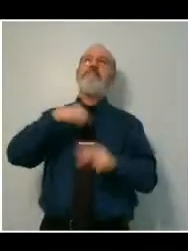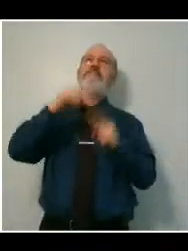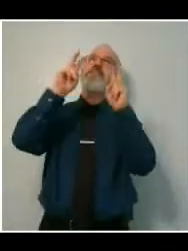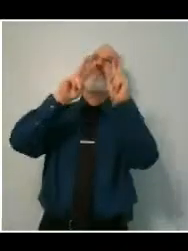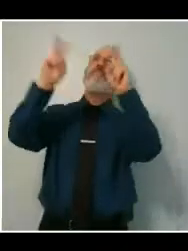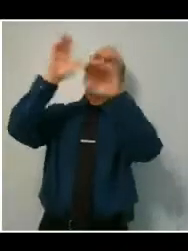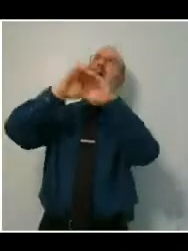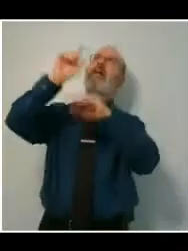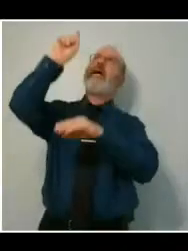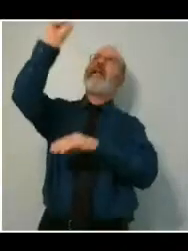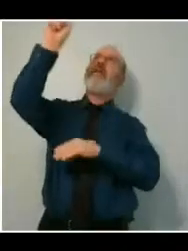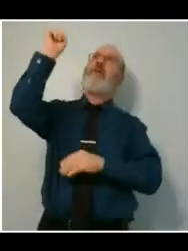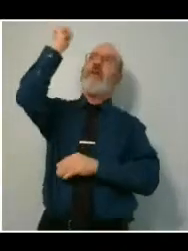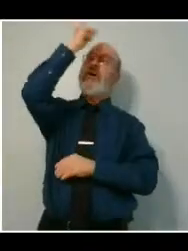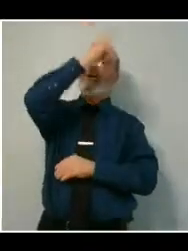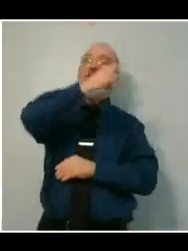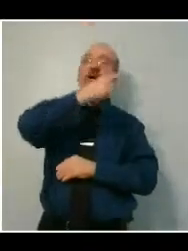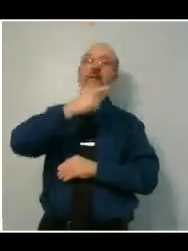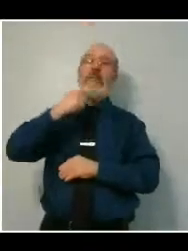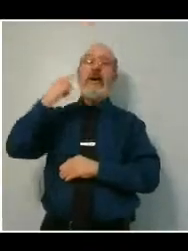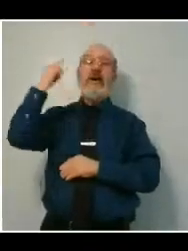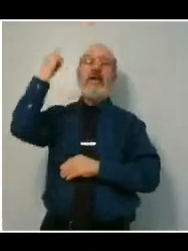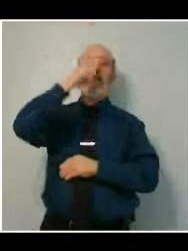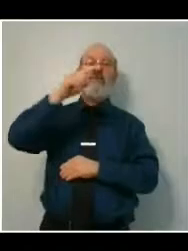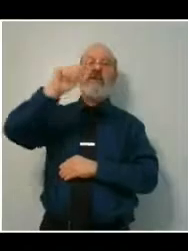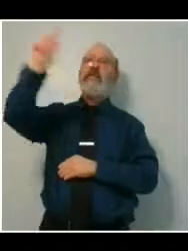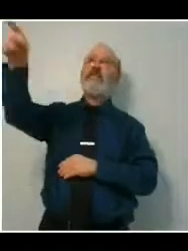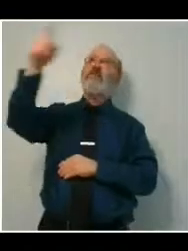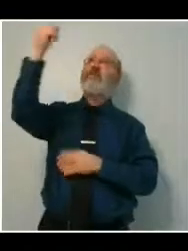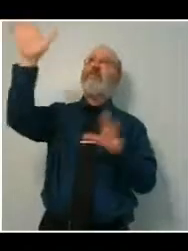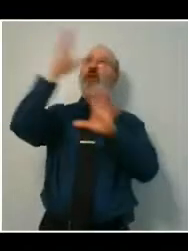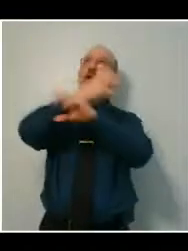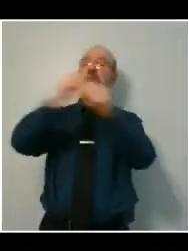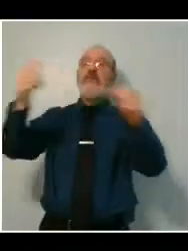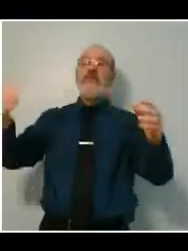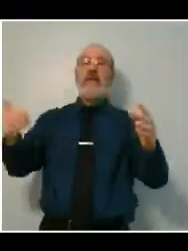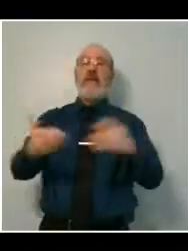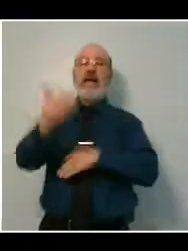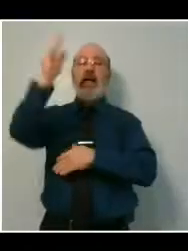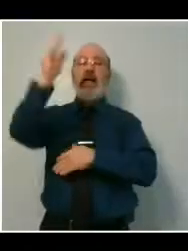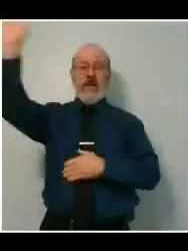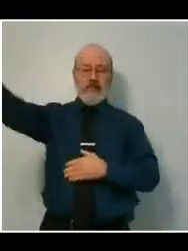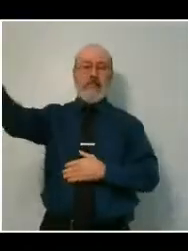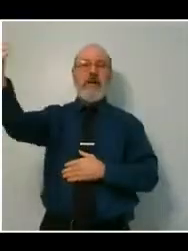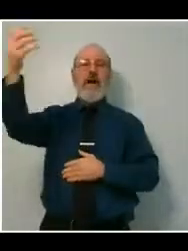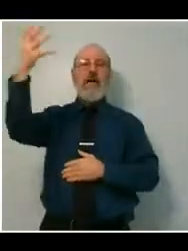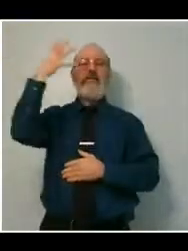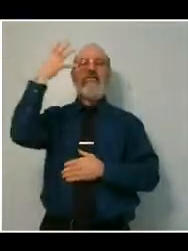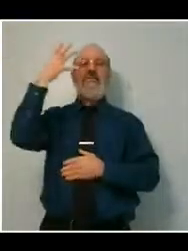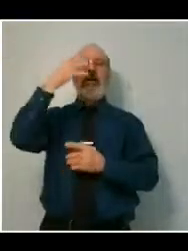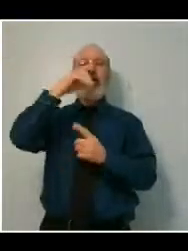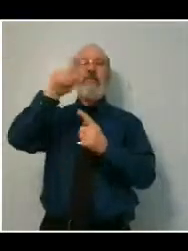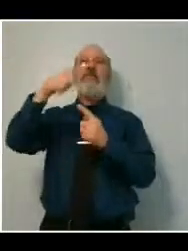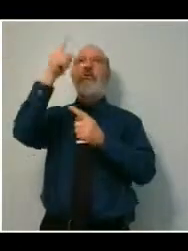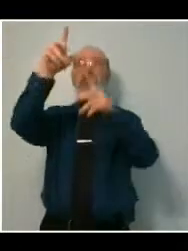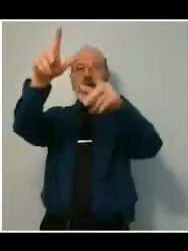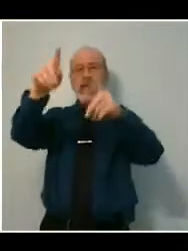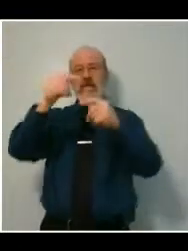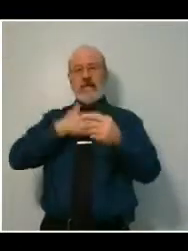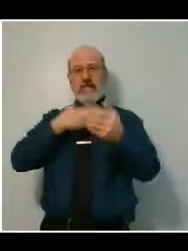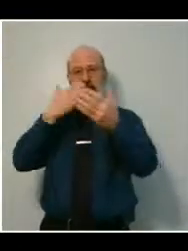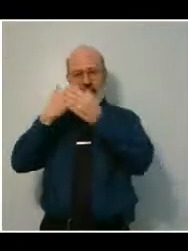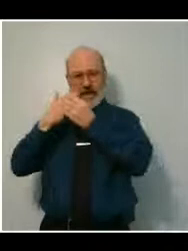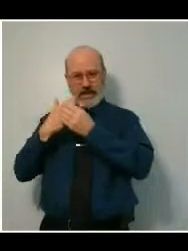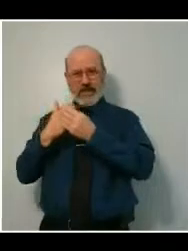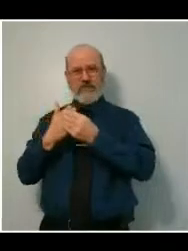I look upon his face, the one who saved me by his grace. When he